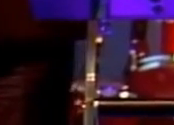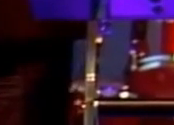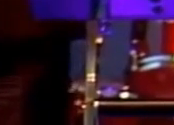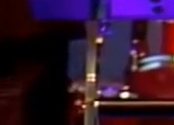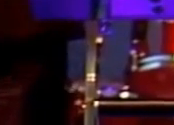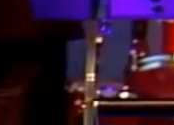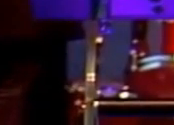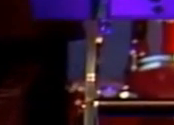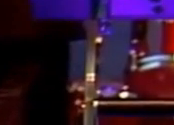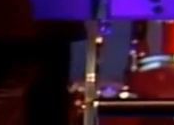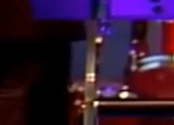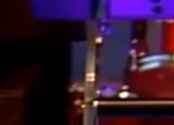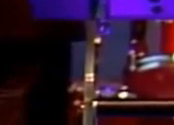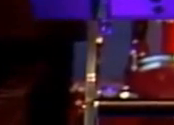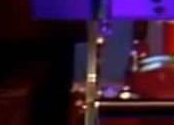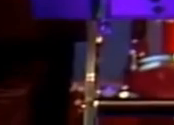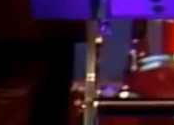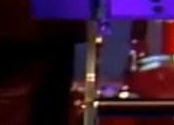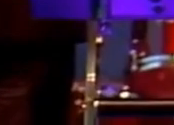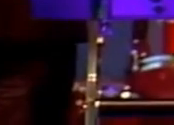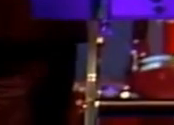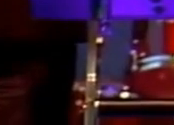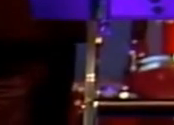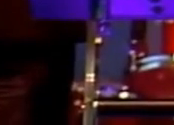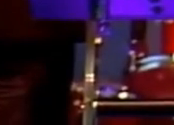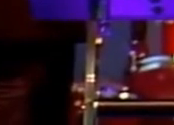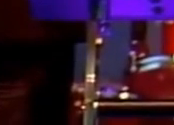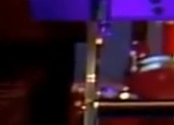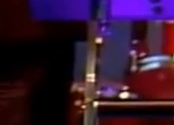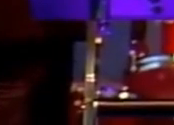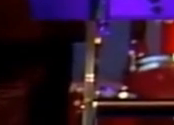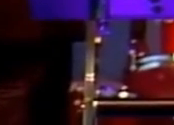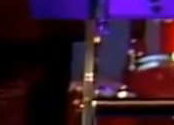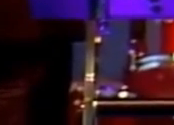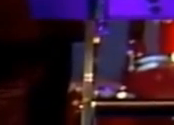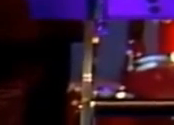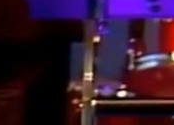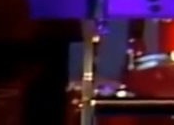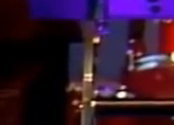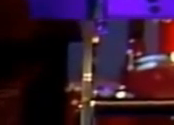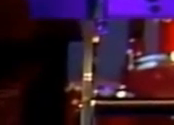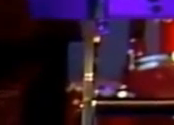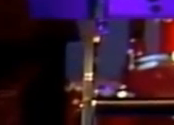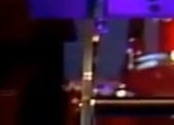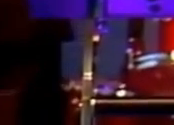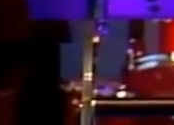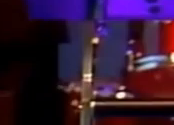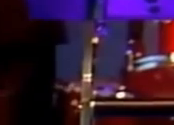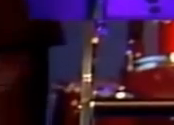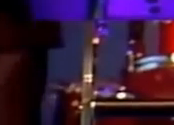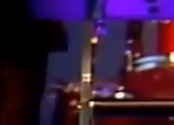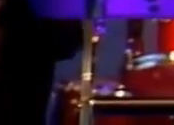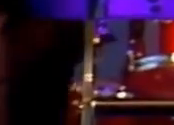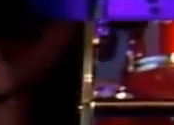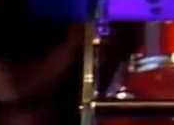kandi turabakunda. We welcome you all in the name of Jesus and we love you. Abashyitsi tubitayeho kandi tubafite ku mutima. Our